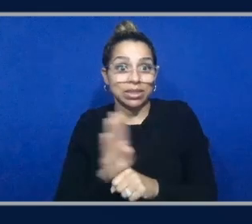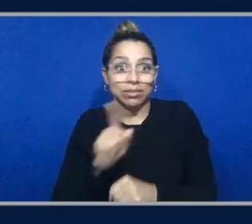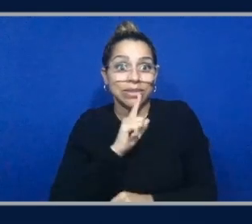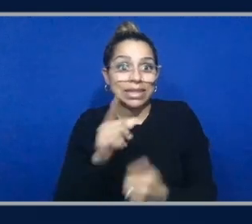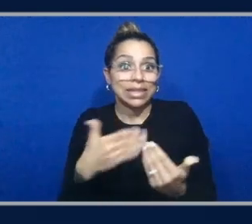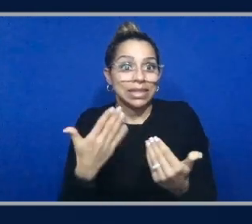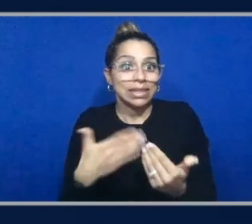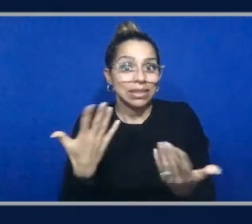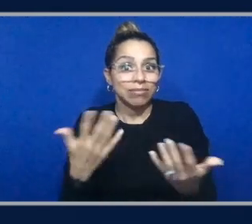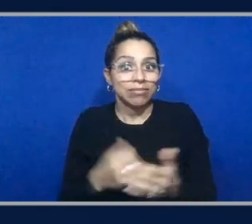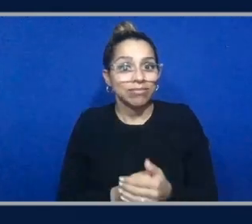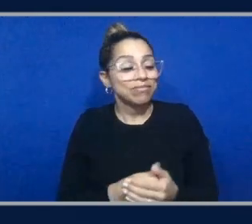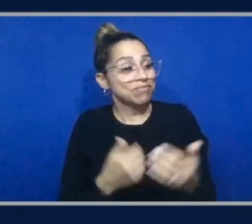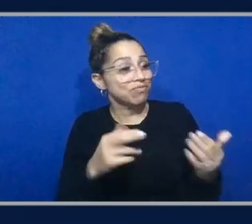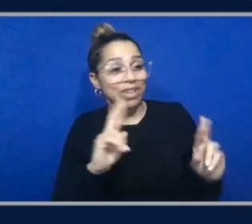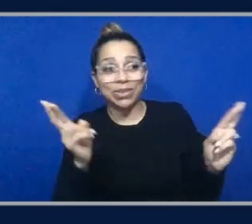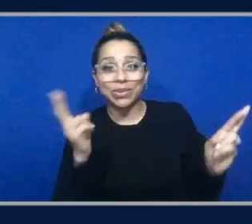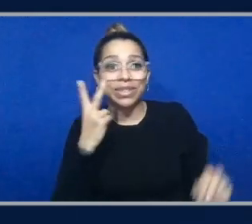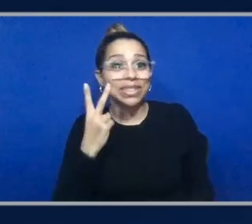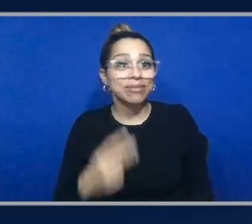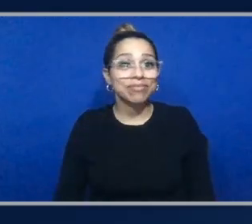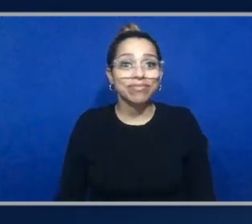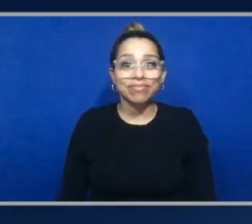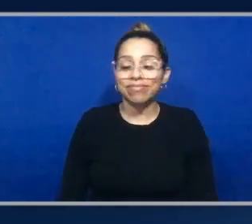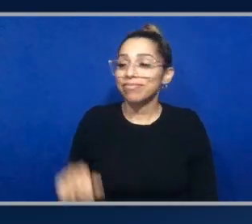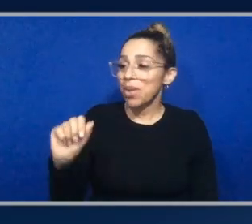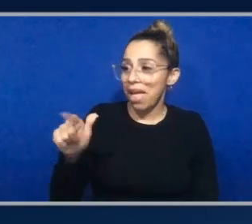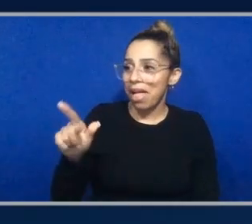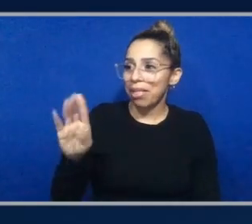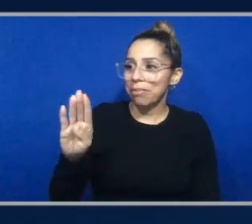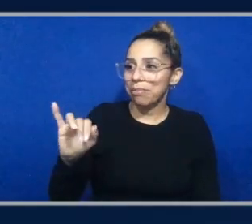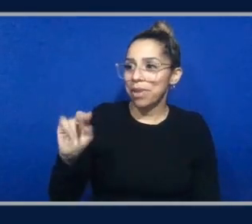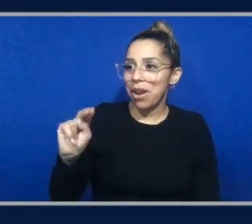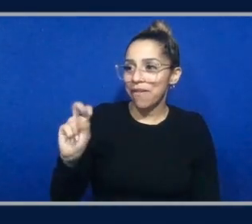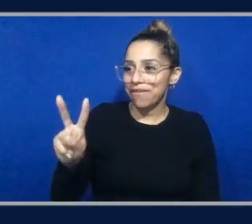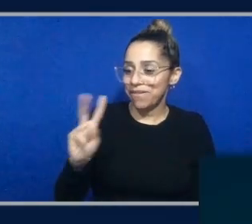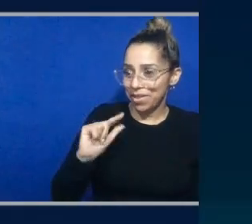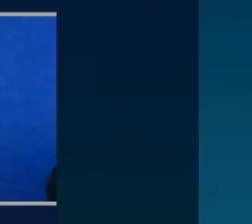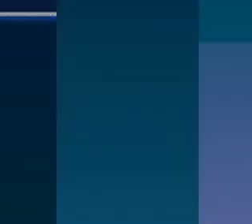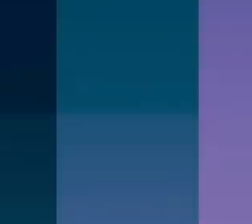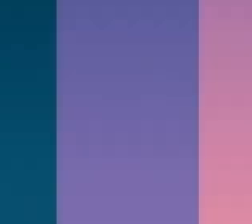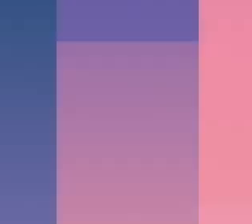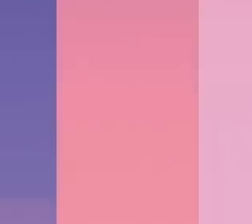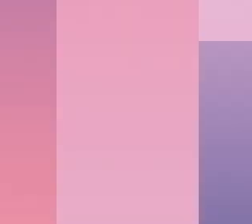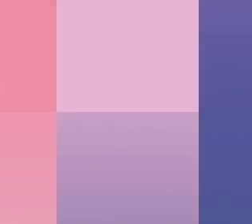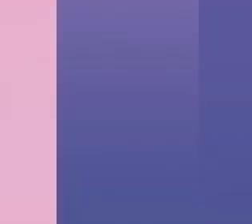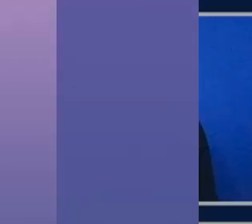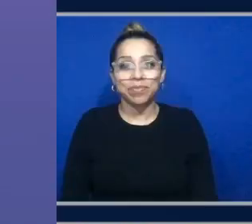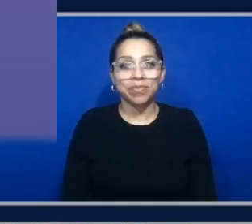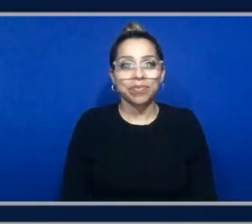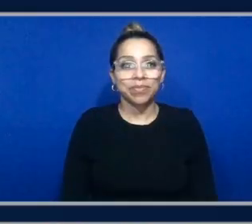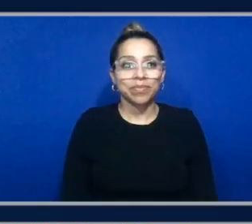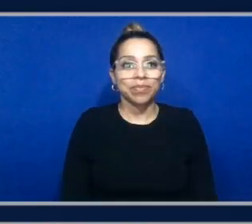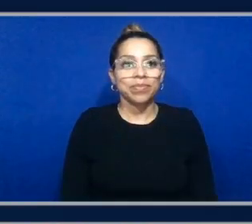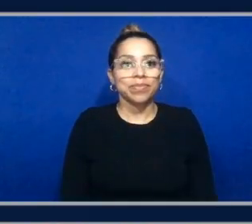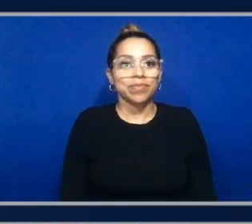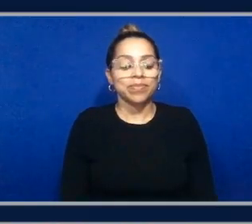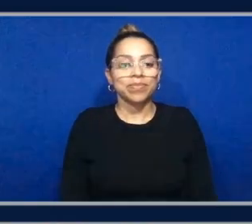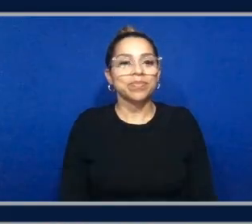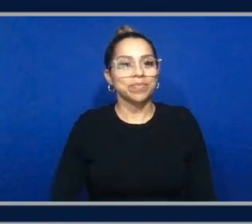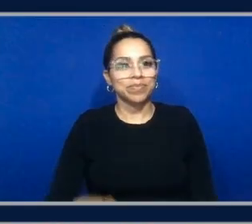right. Abhinav, you're up. Yeah, I'm ready. So, All right. So we're going to bring up the screen here. all